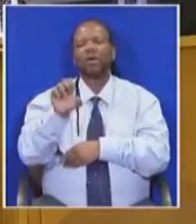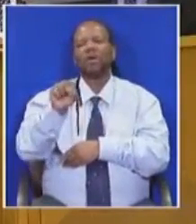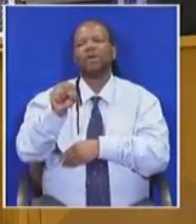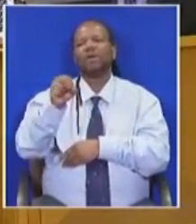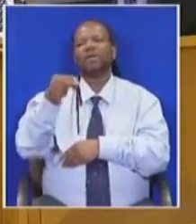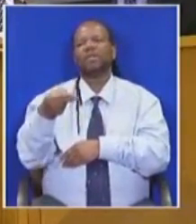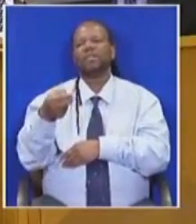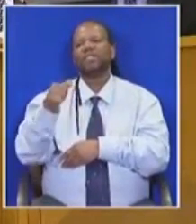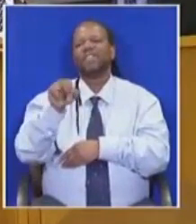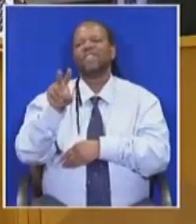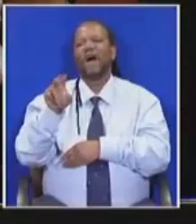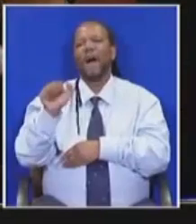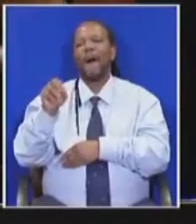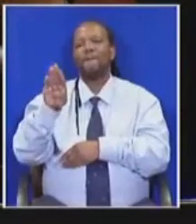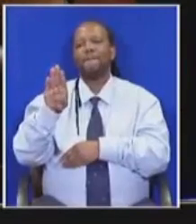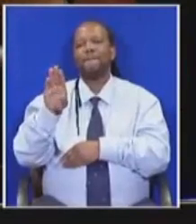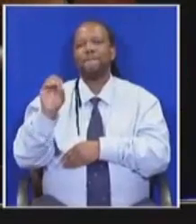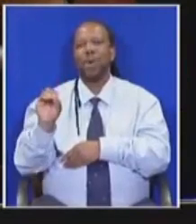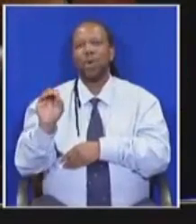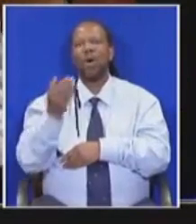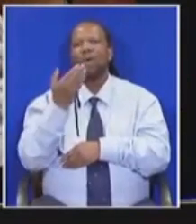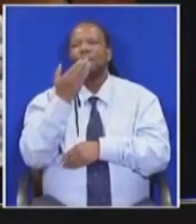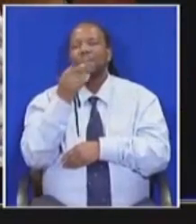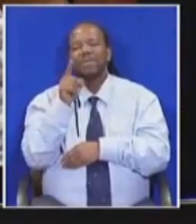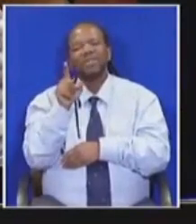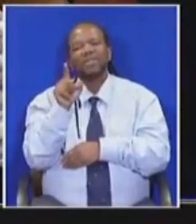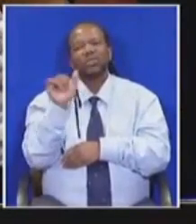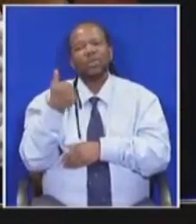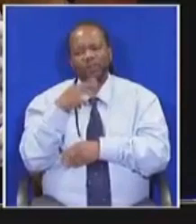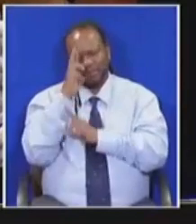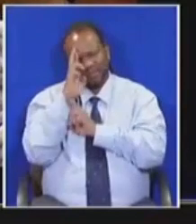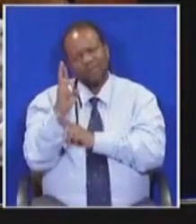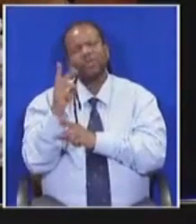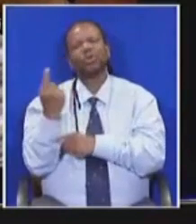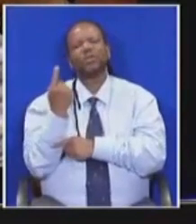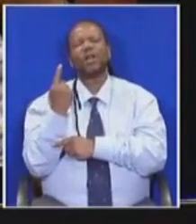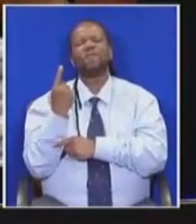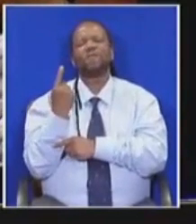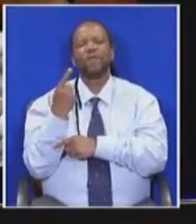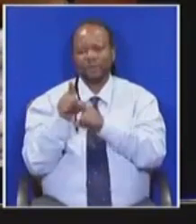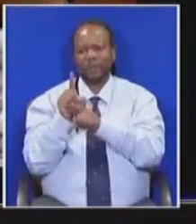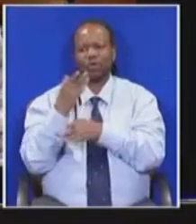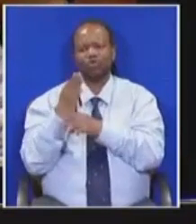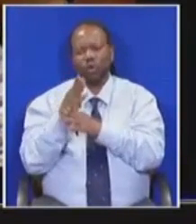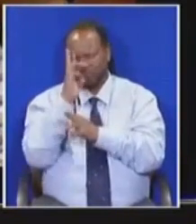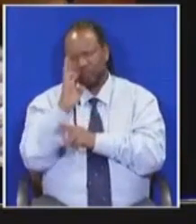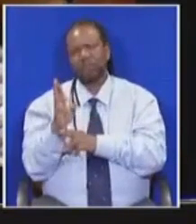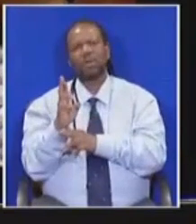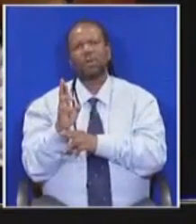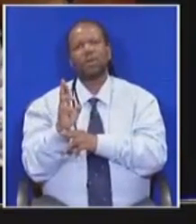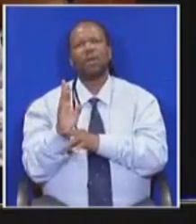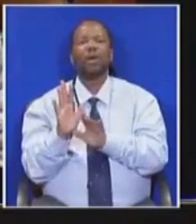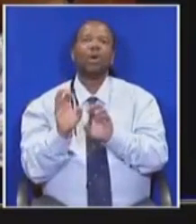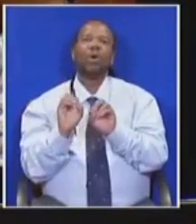You really have to take yourself and your job seriously. And therefore, Speaker, having